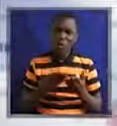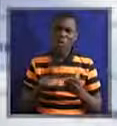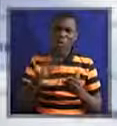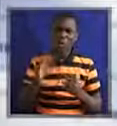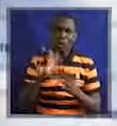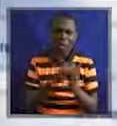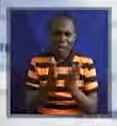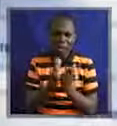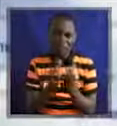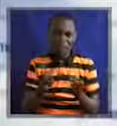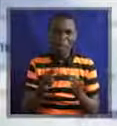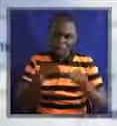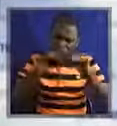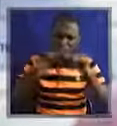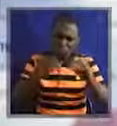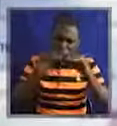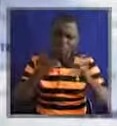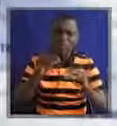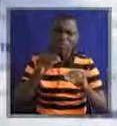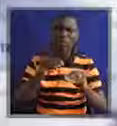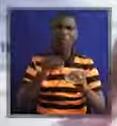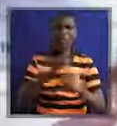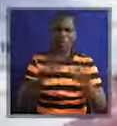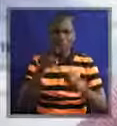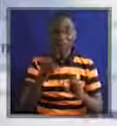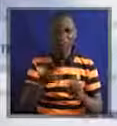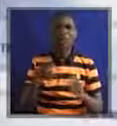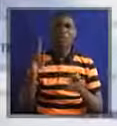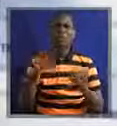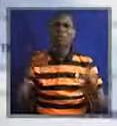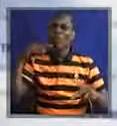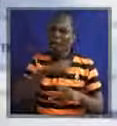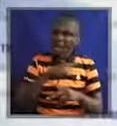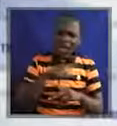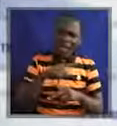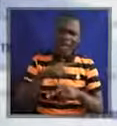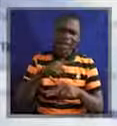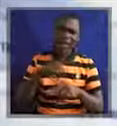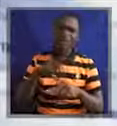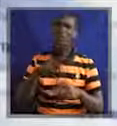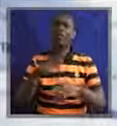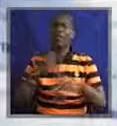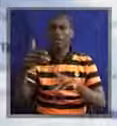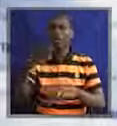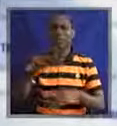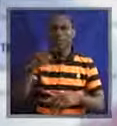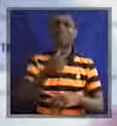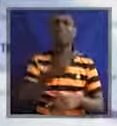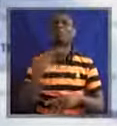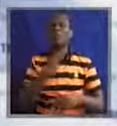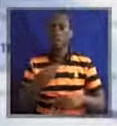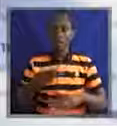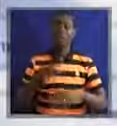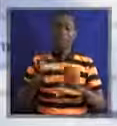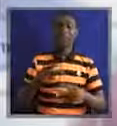wo hu me ma sa nkrofo a wo mu claim so me ya sofo wo hwe nipa ne dressing ko odi gina ho e cheye egunu komu enka wo egu